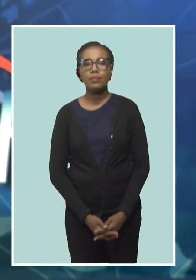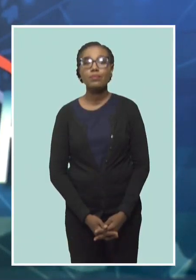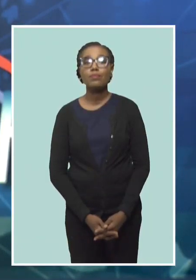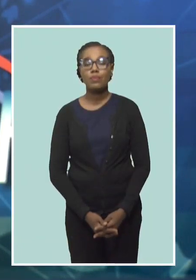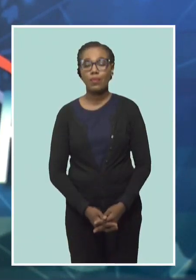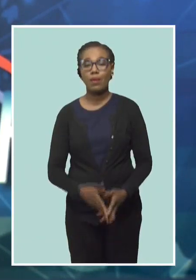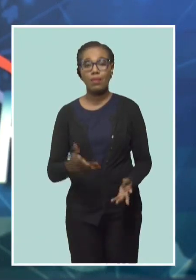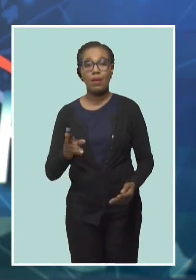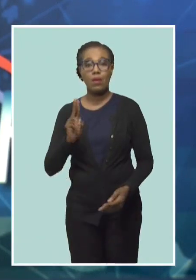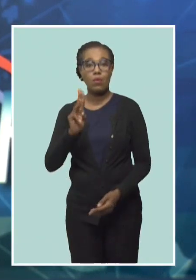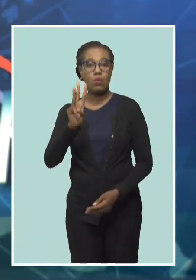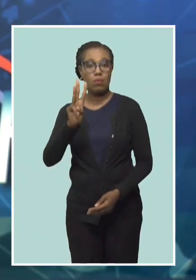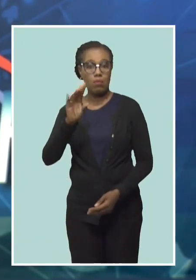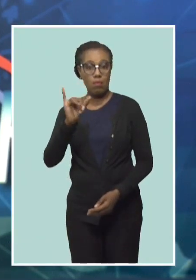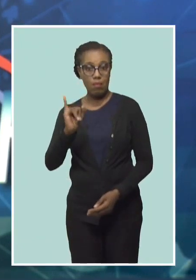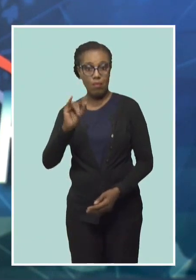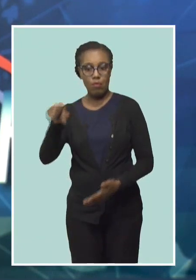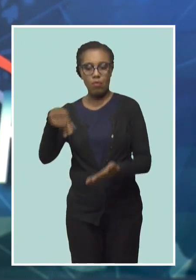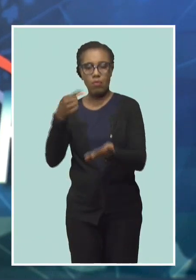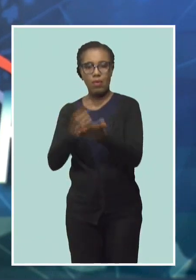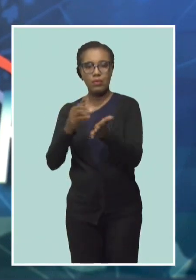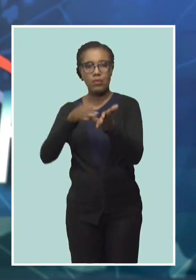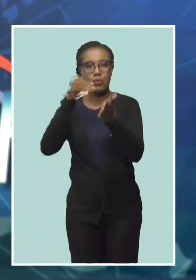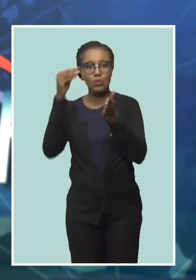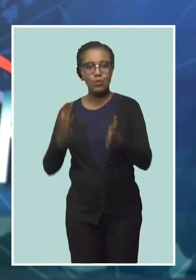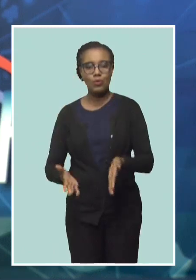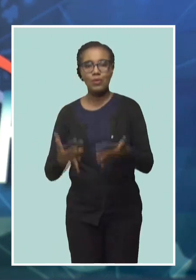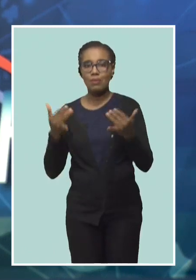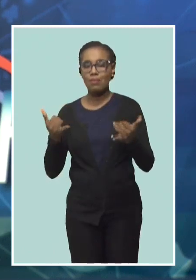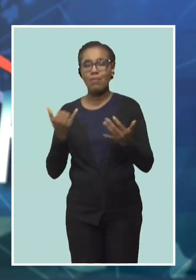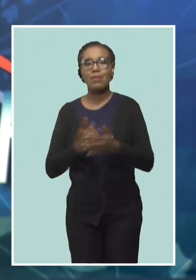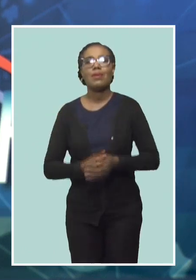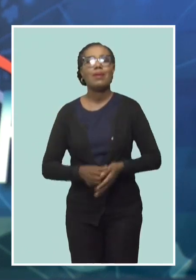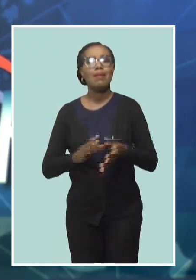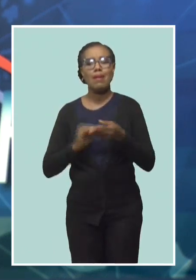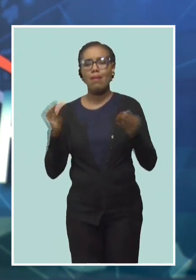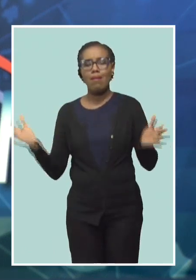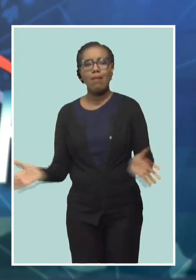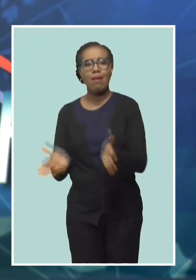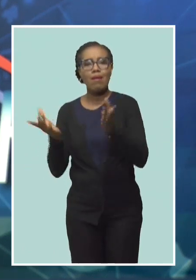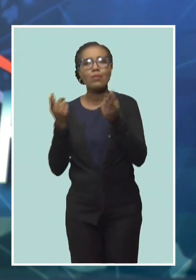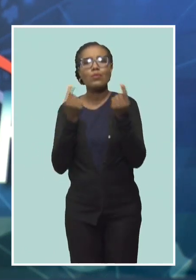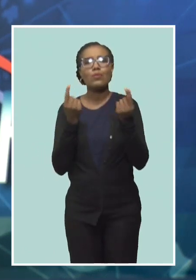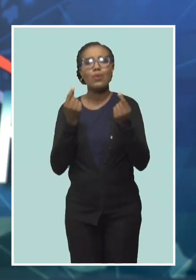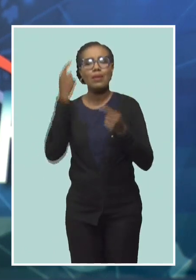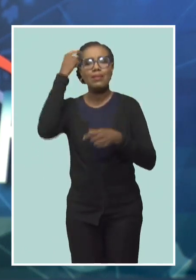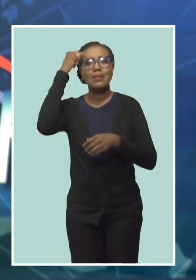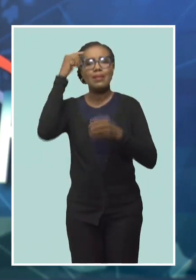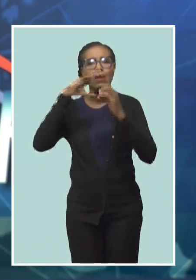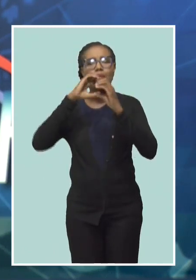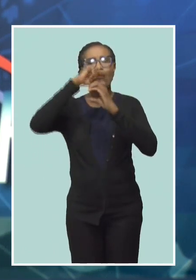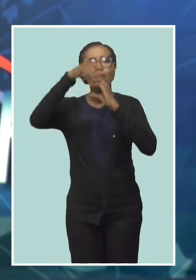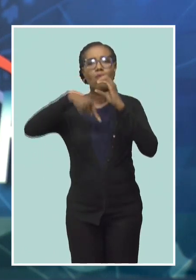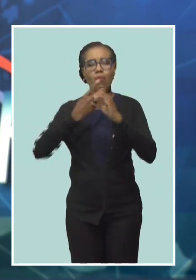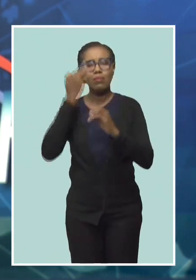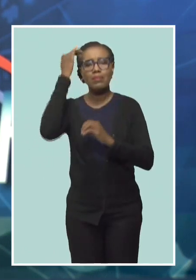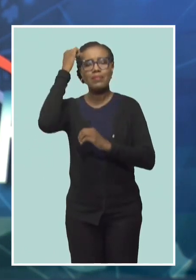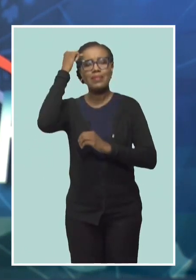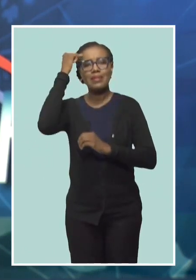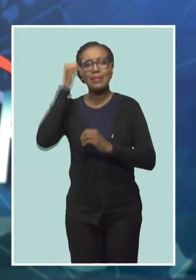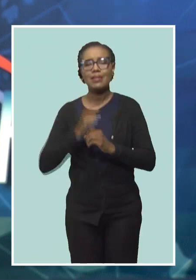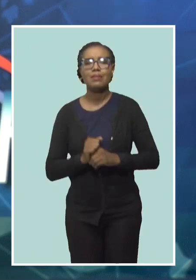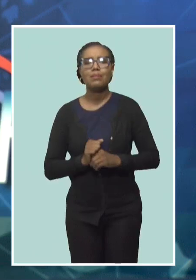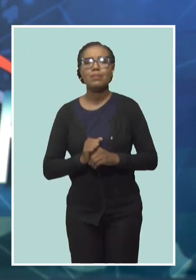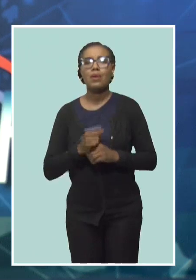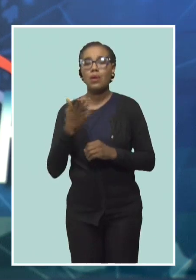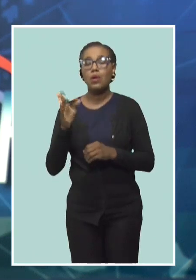Graduating students of the University of the West Indies, KPhil campus, have been encouraged to think globally. That was the message from Chancellor